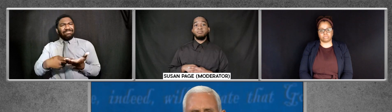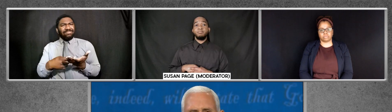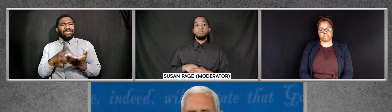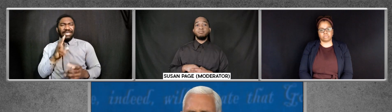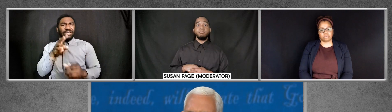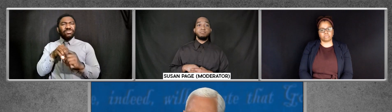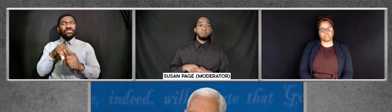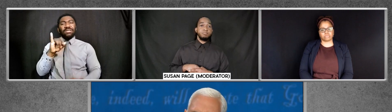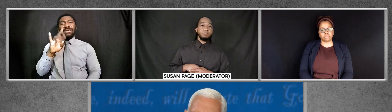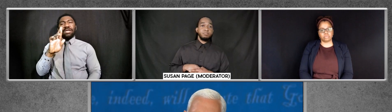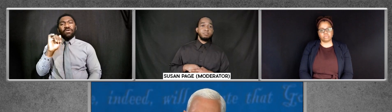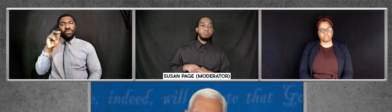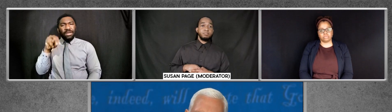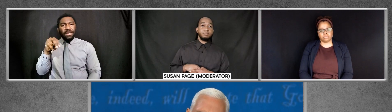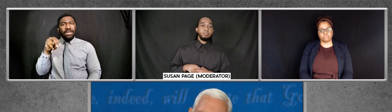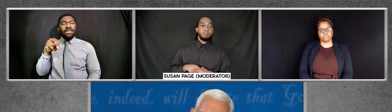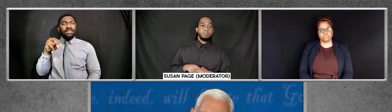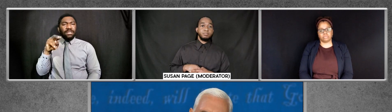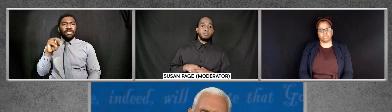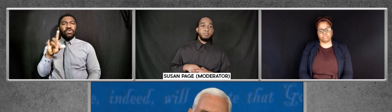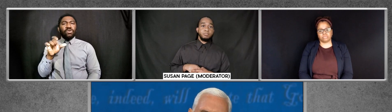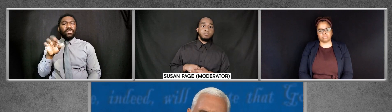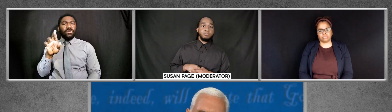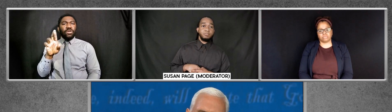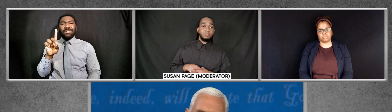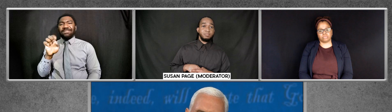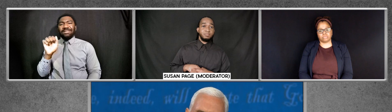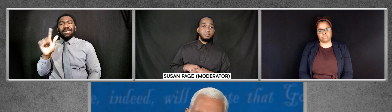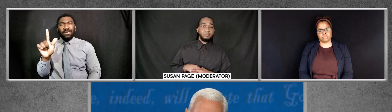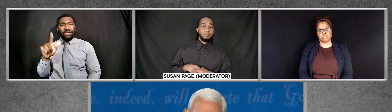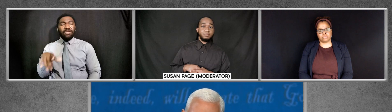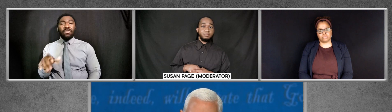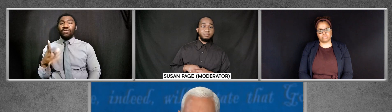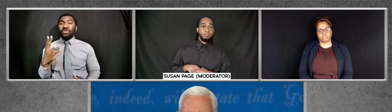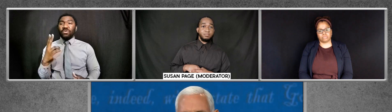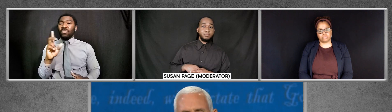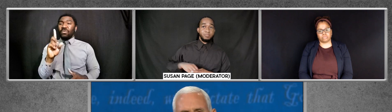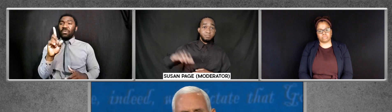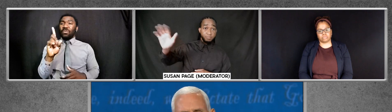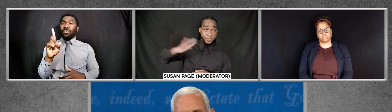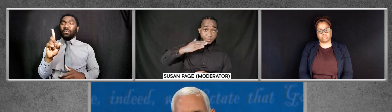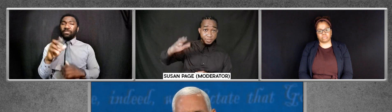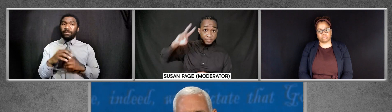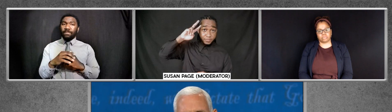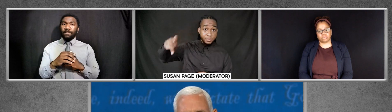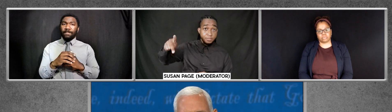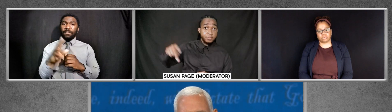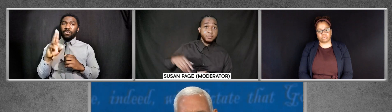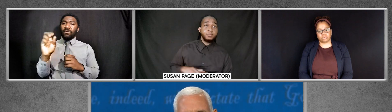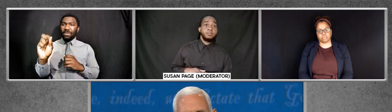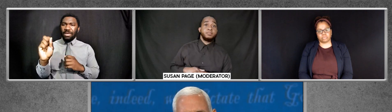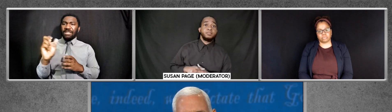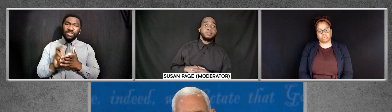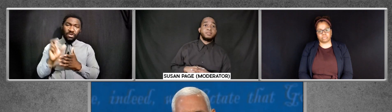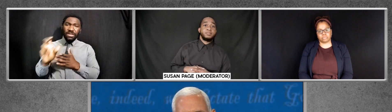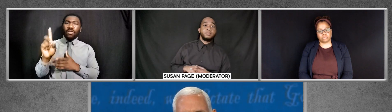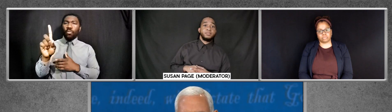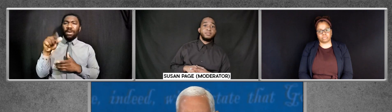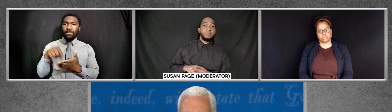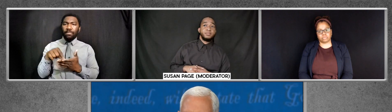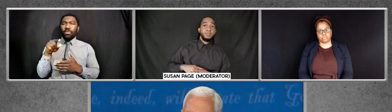transferred $1.8 billion to the leading state sponsor of terrorism. President Donald Trump got us out of the deal. Thank you,